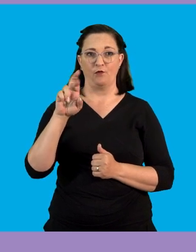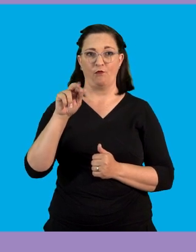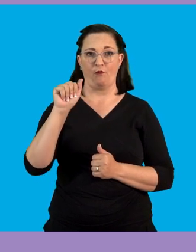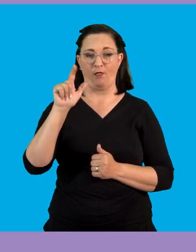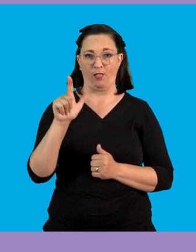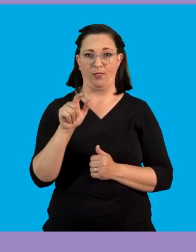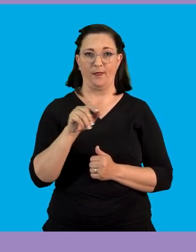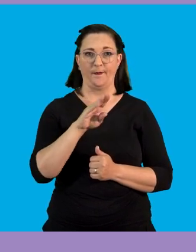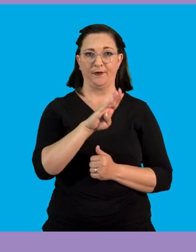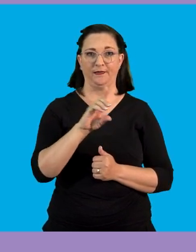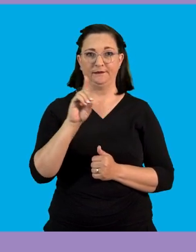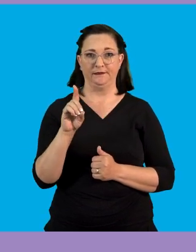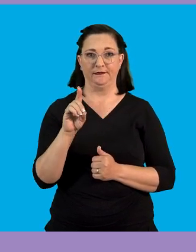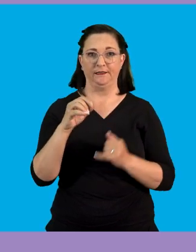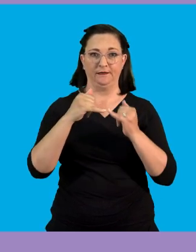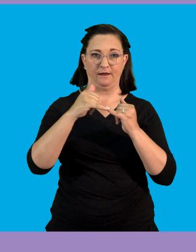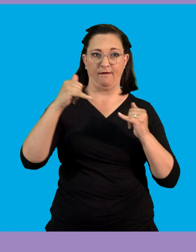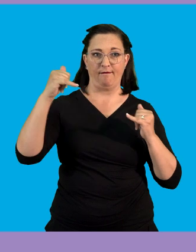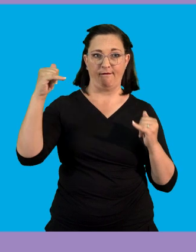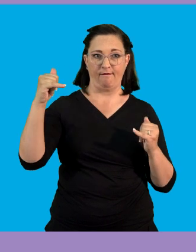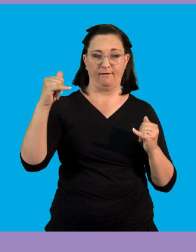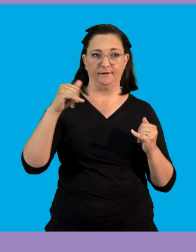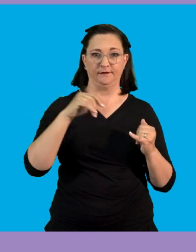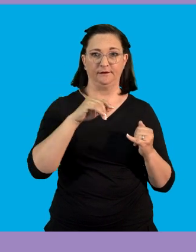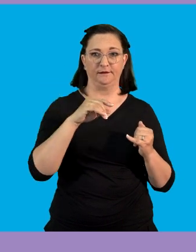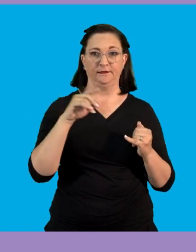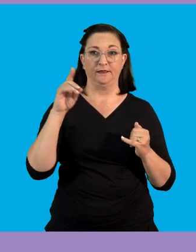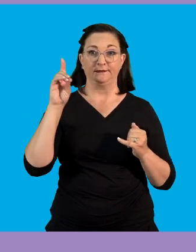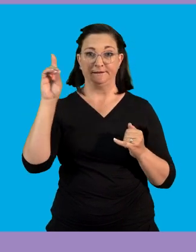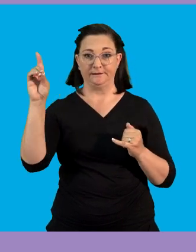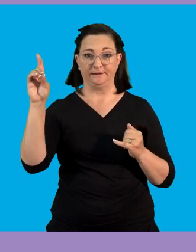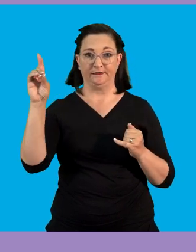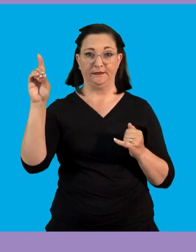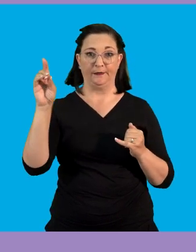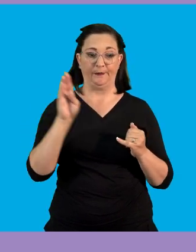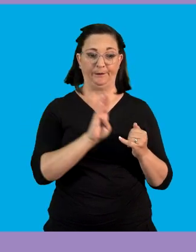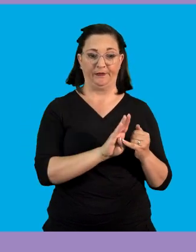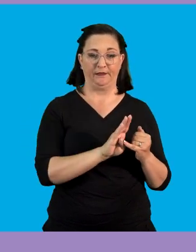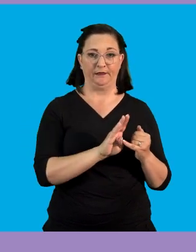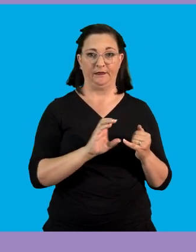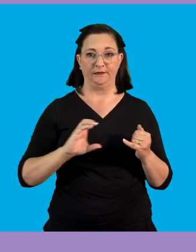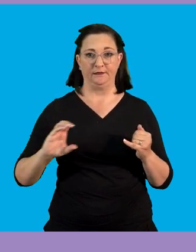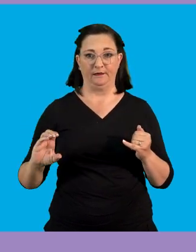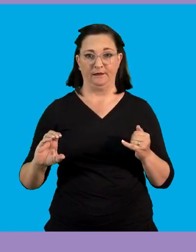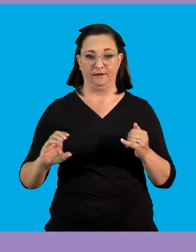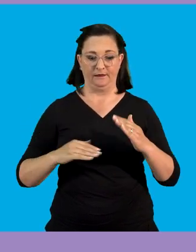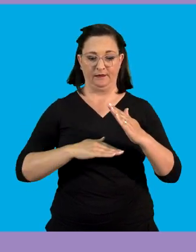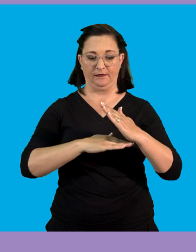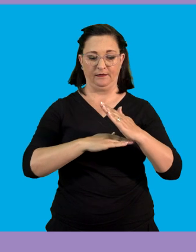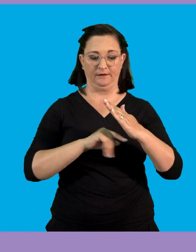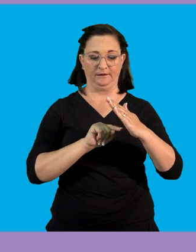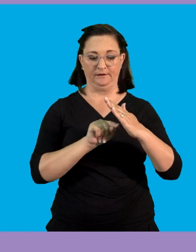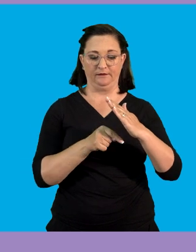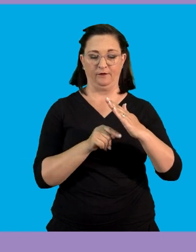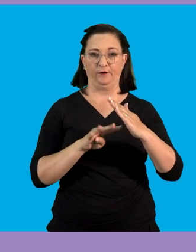line. Angle DBC, let's look at it. D, starting from DB to C, that